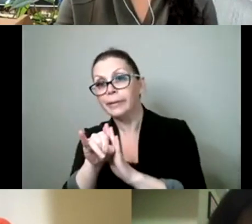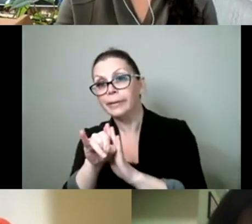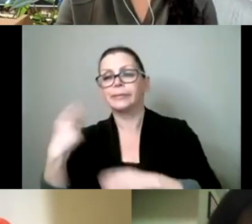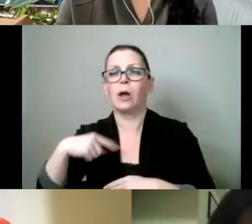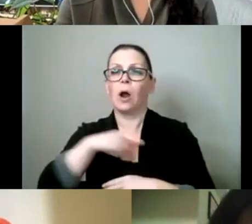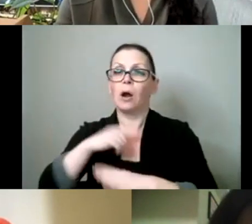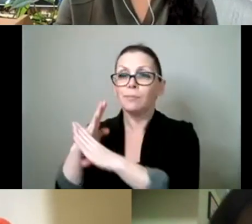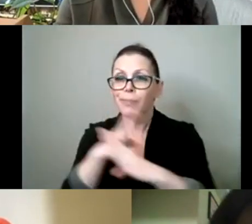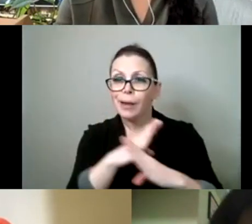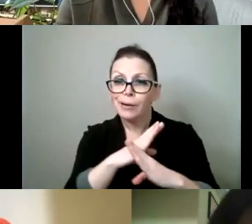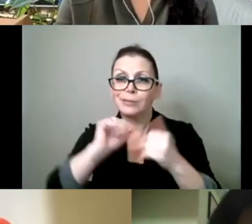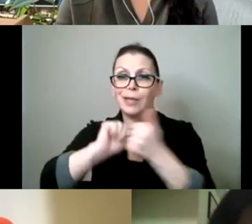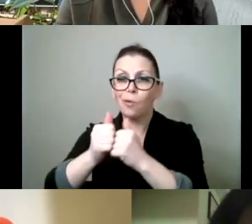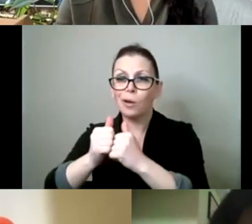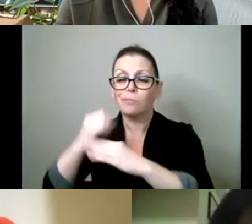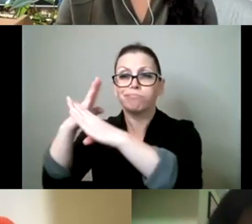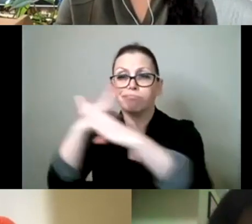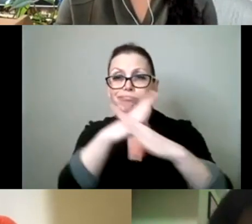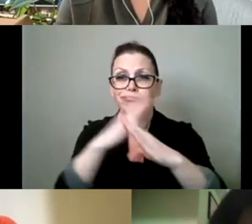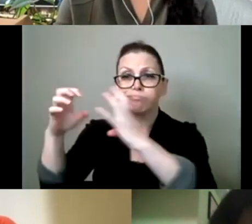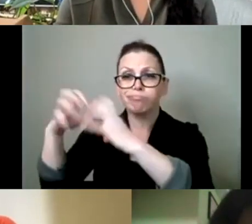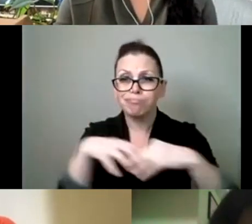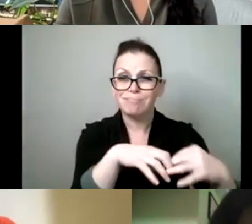overcome them, right?